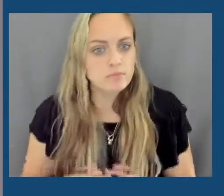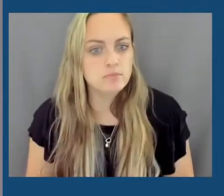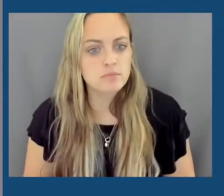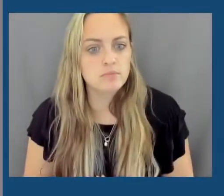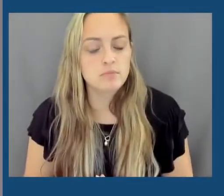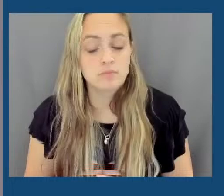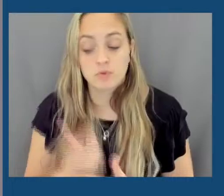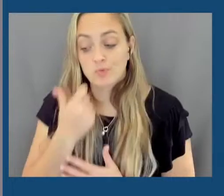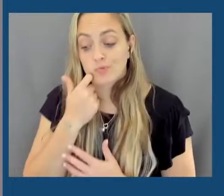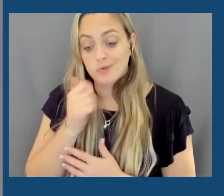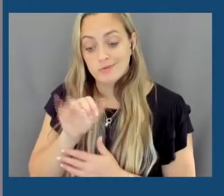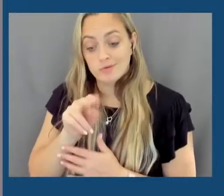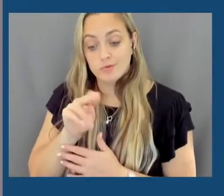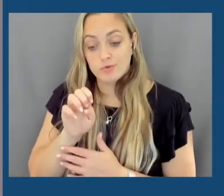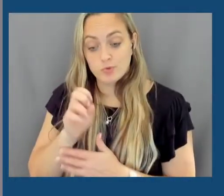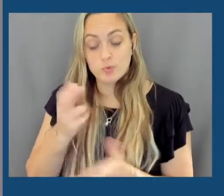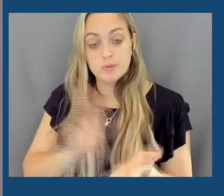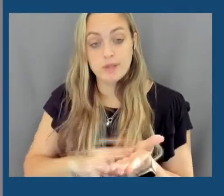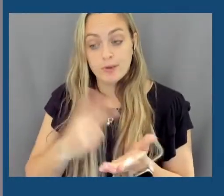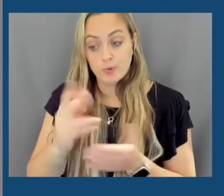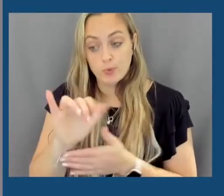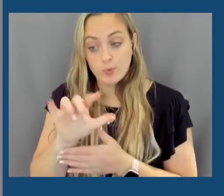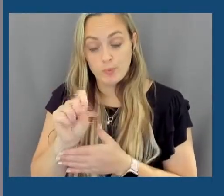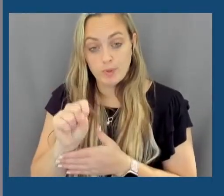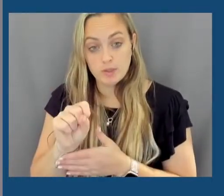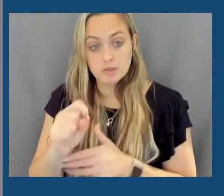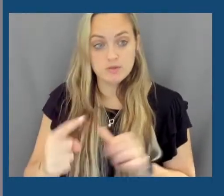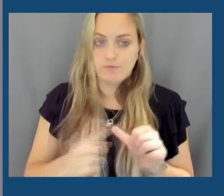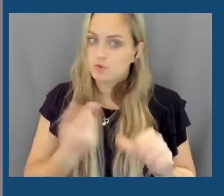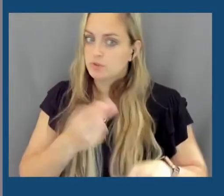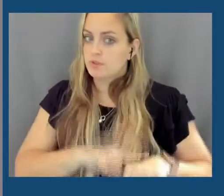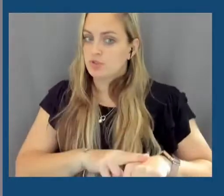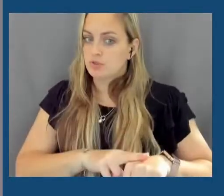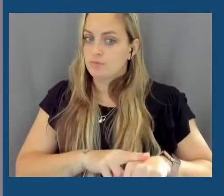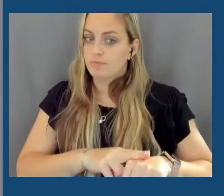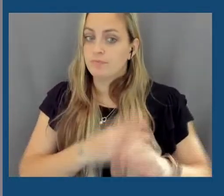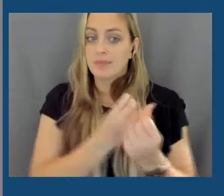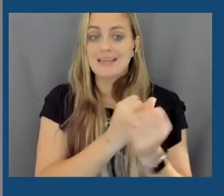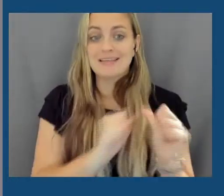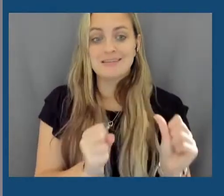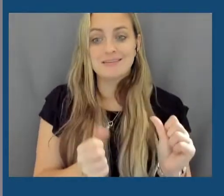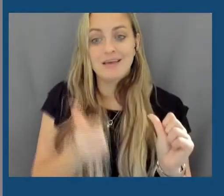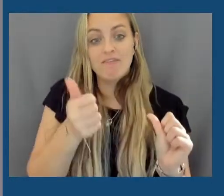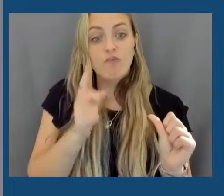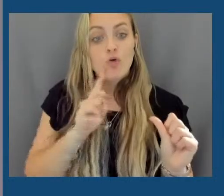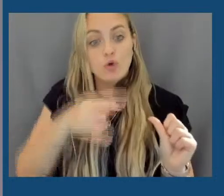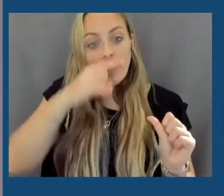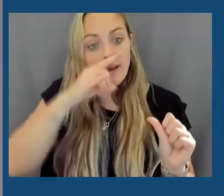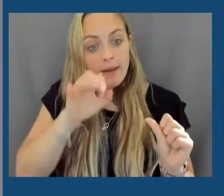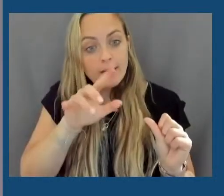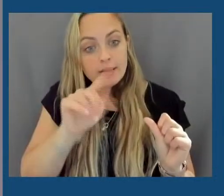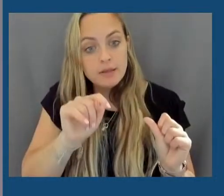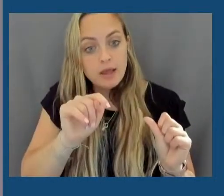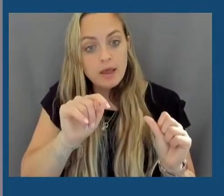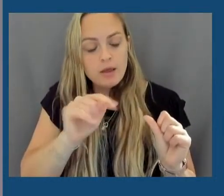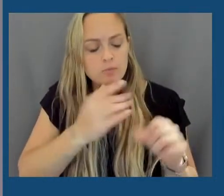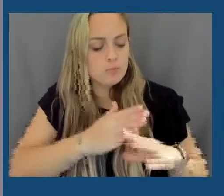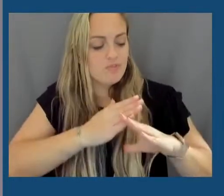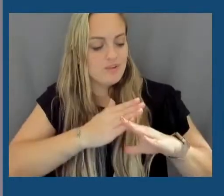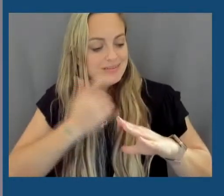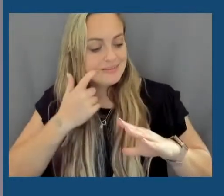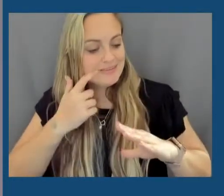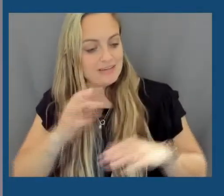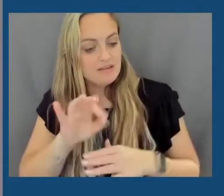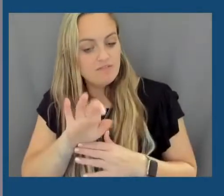we signed 2 landmark bills into law, first in the nation. The Safer Kids Act prohibits addictive feeds without parental consent.